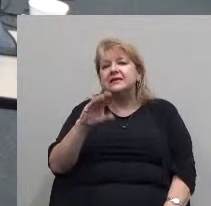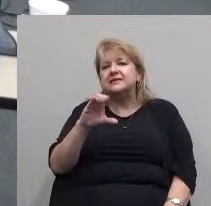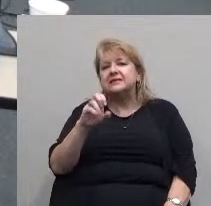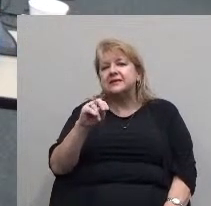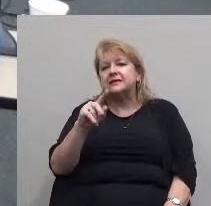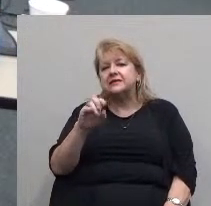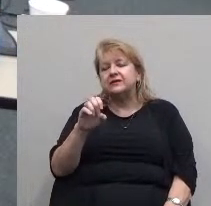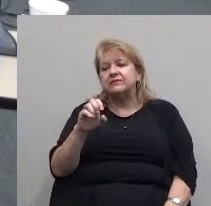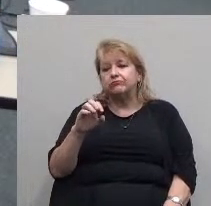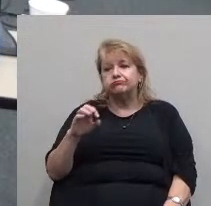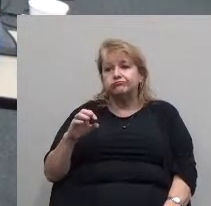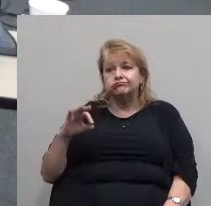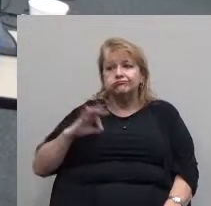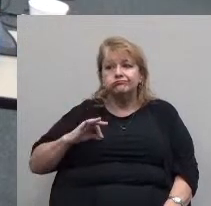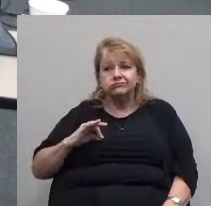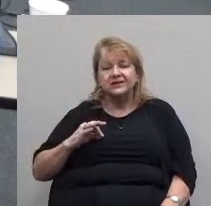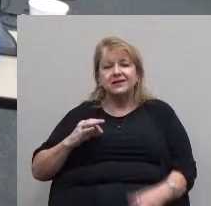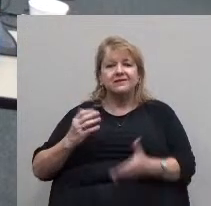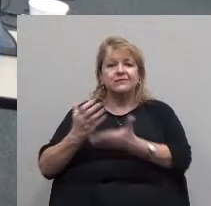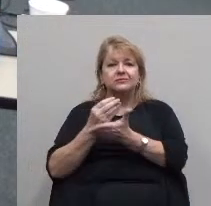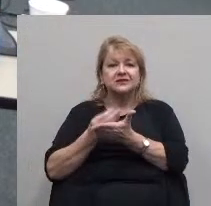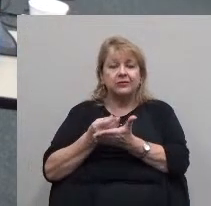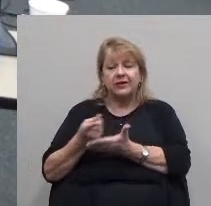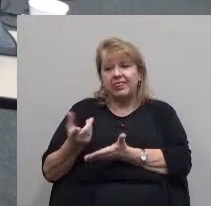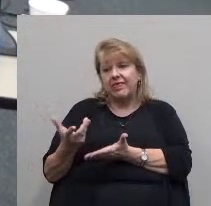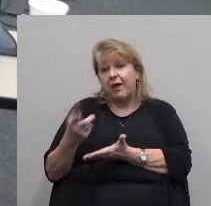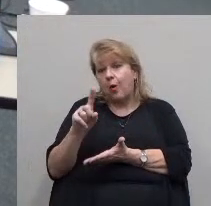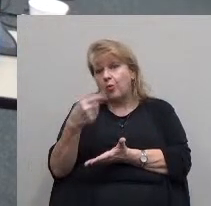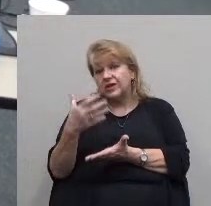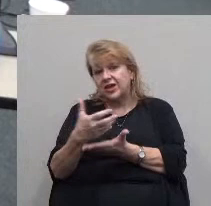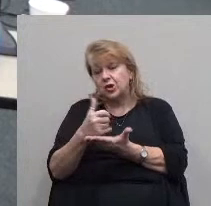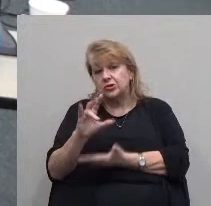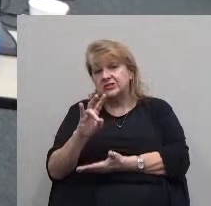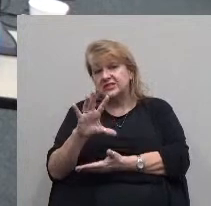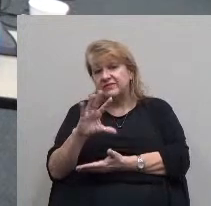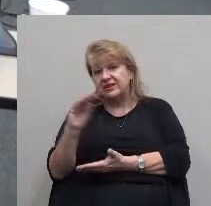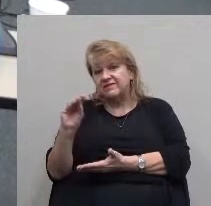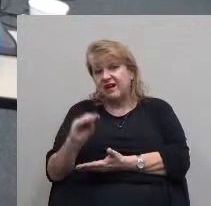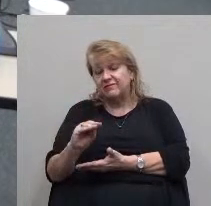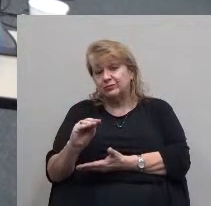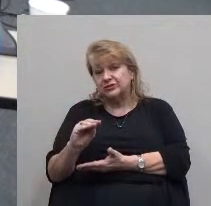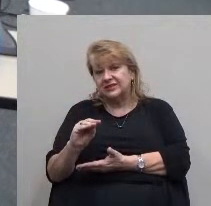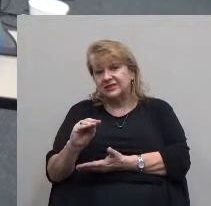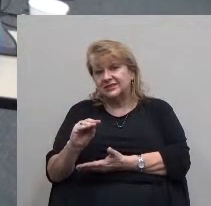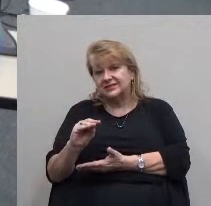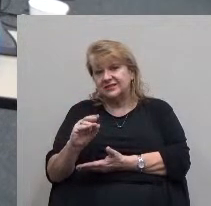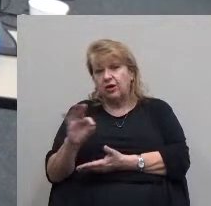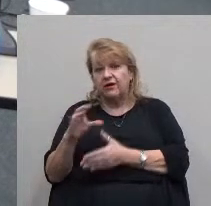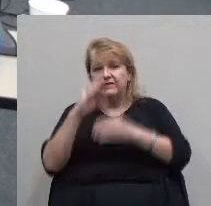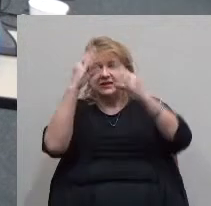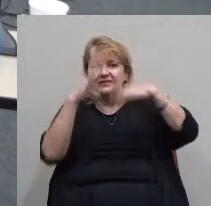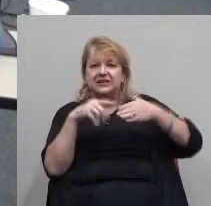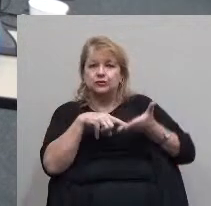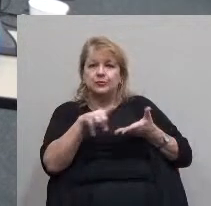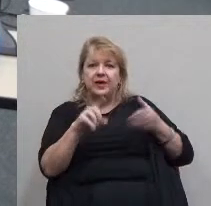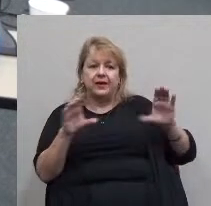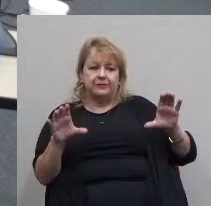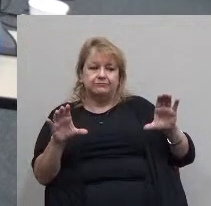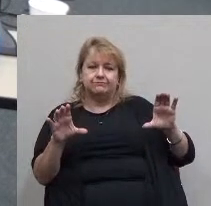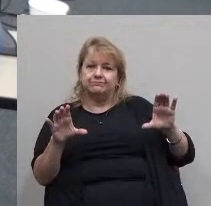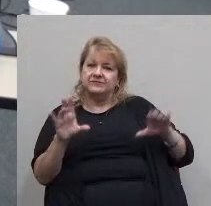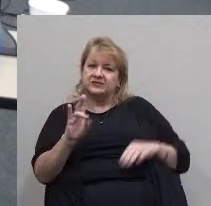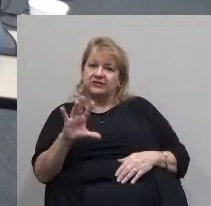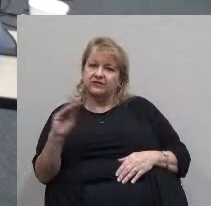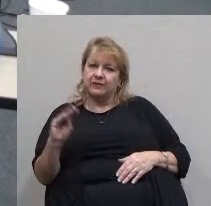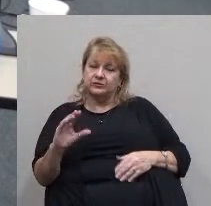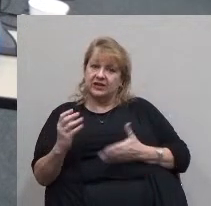standpoint that they're only able to earn 75% of average teacher pay within the system. And then I think the